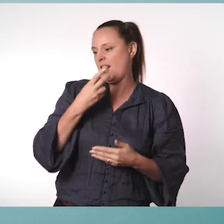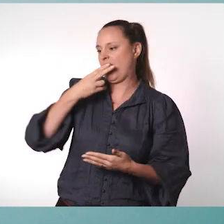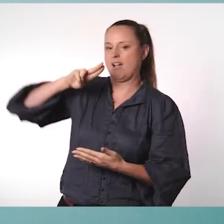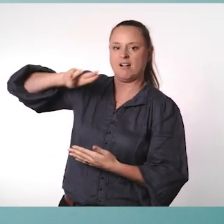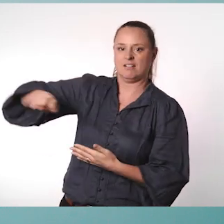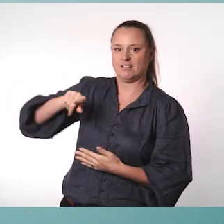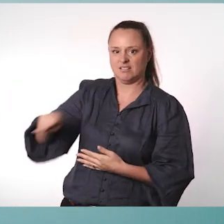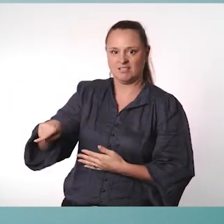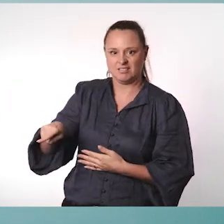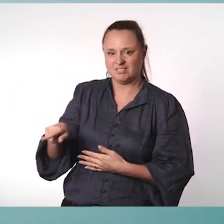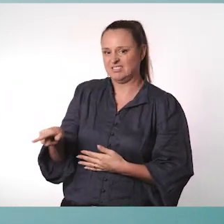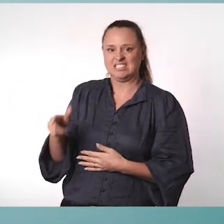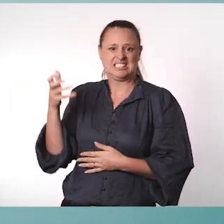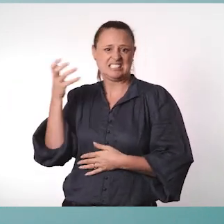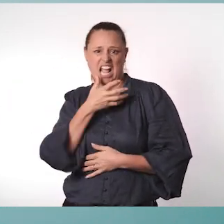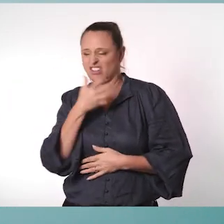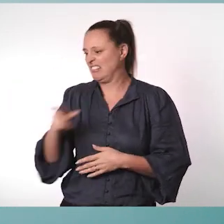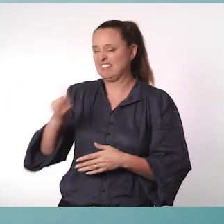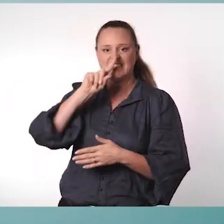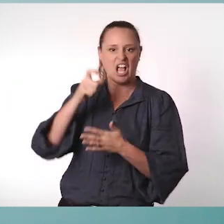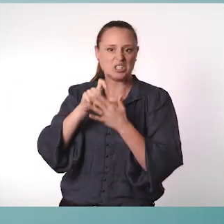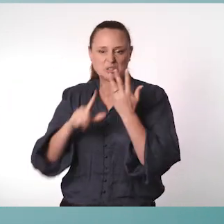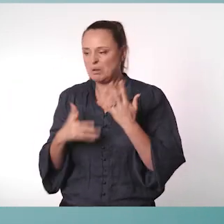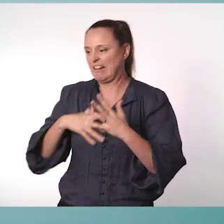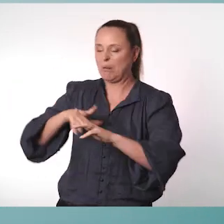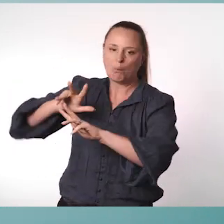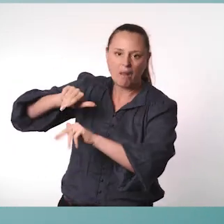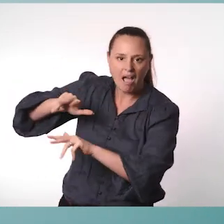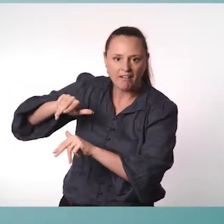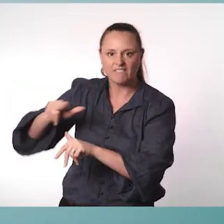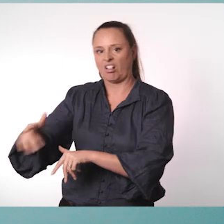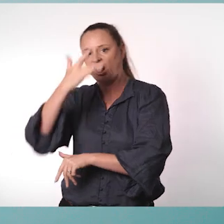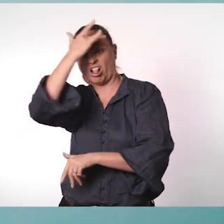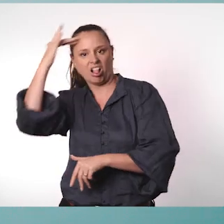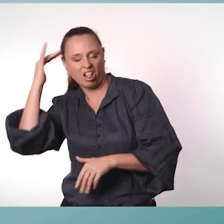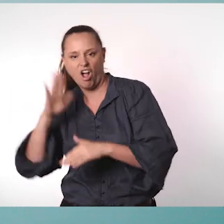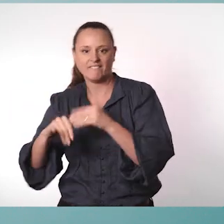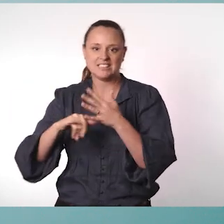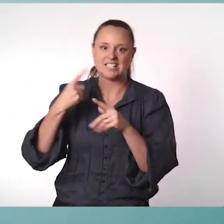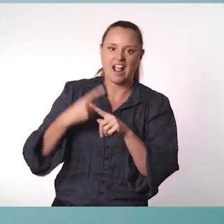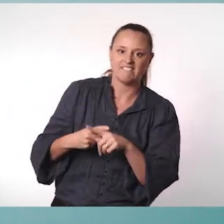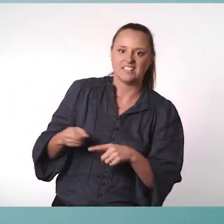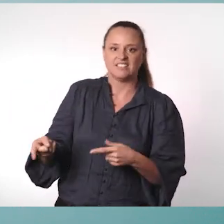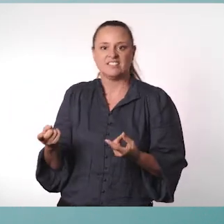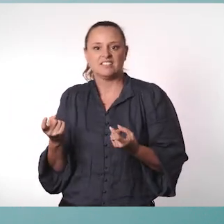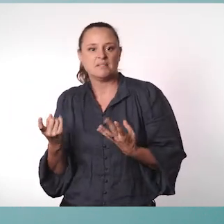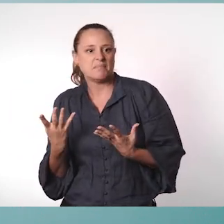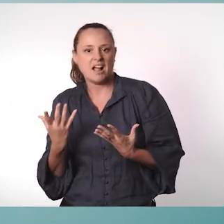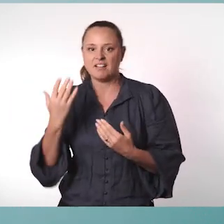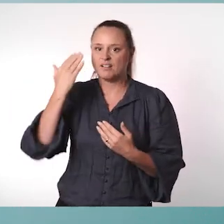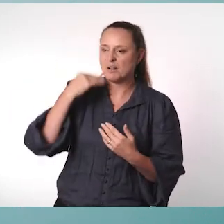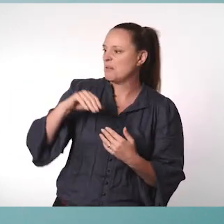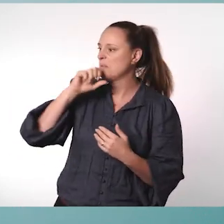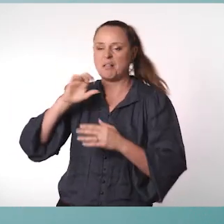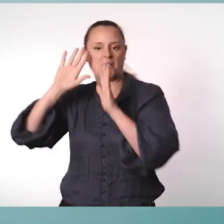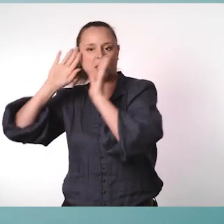dangerous, incapable, or in need of protection, or even sexless and genderless. This can lead to violence, like exclusion